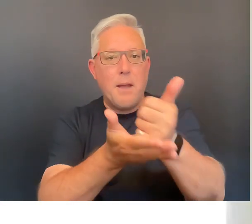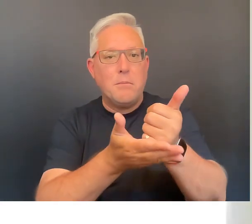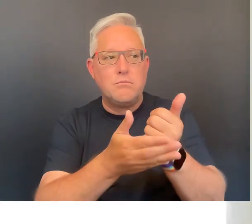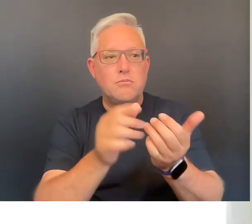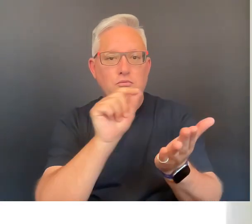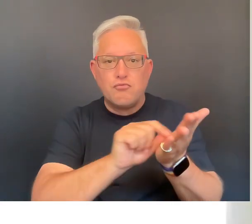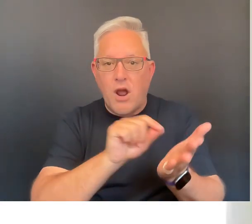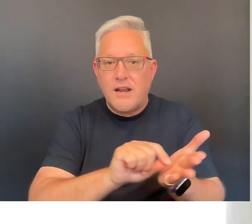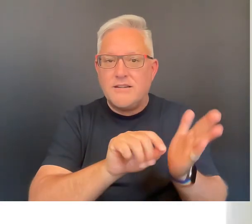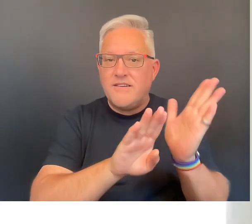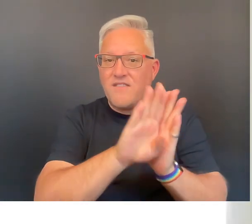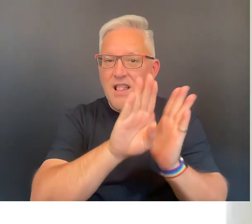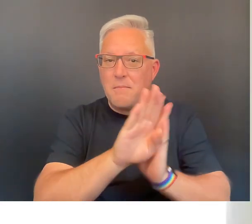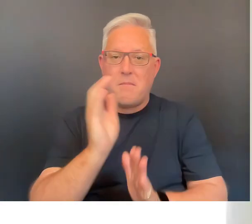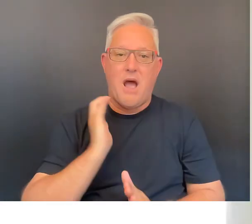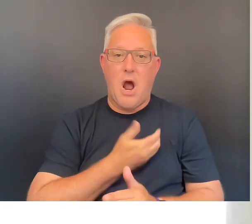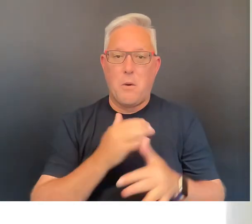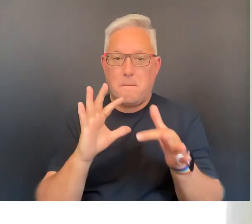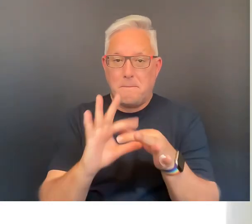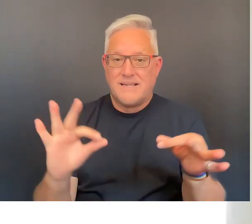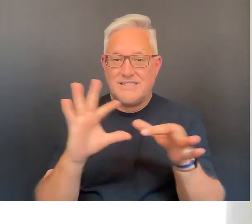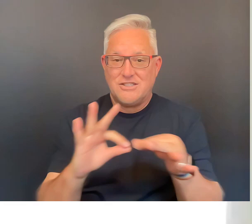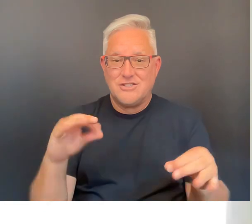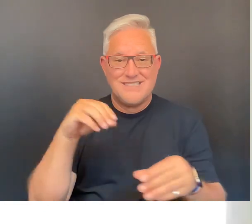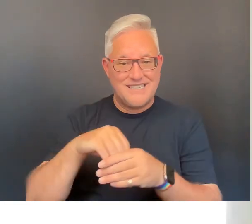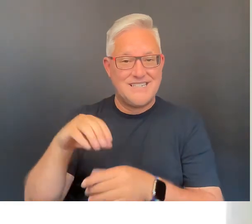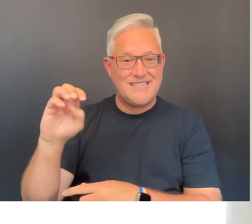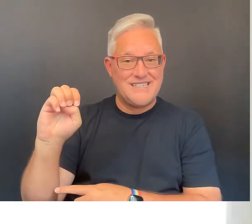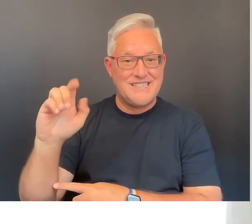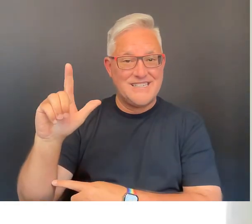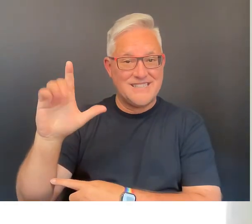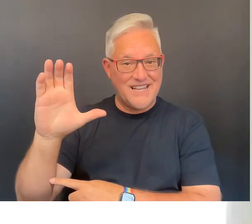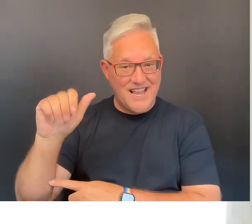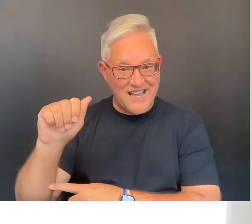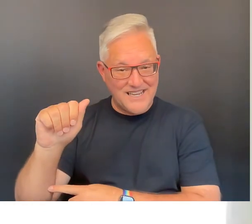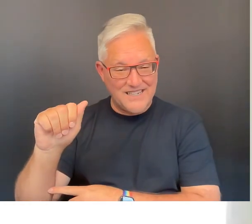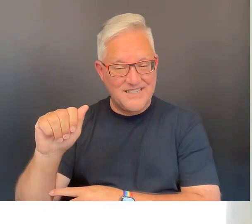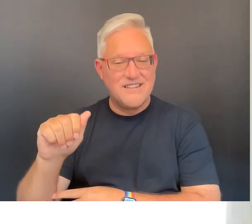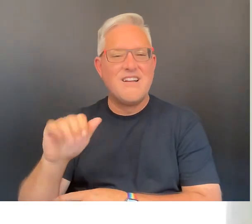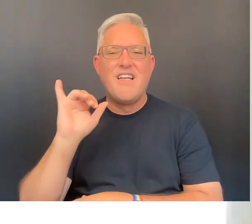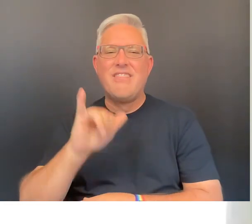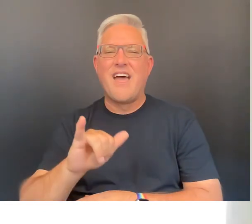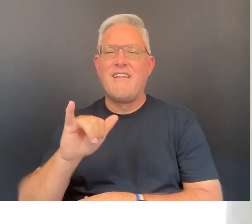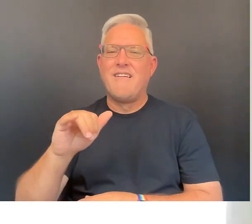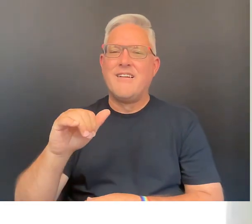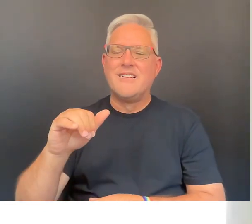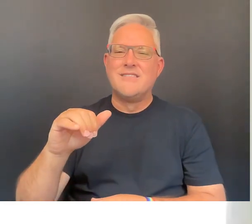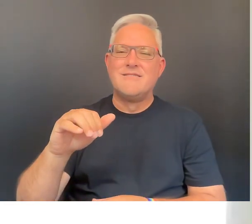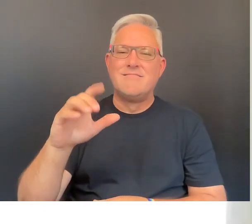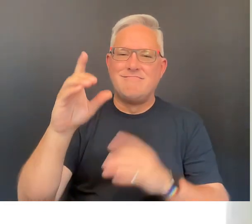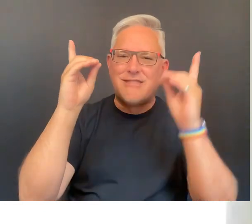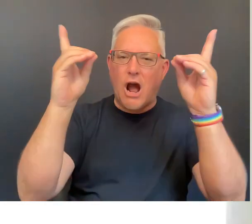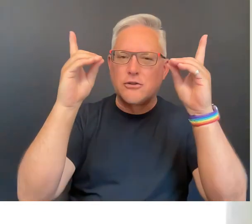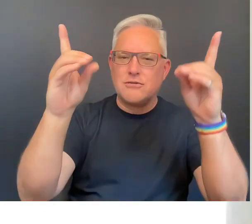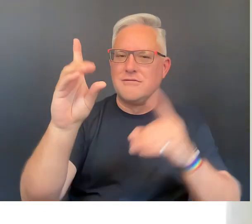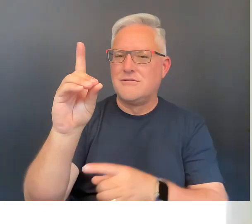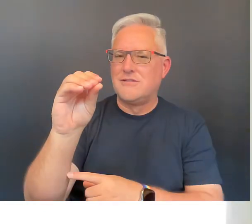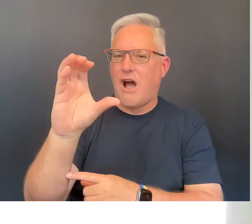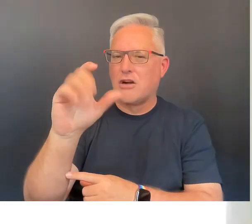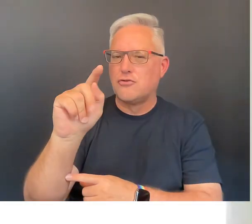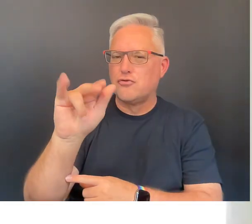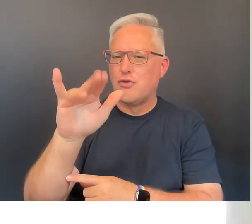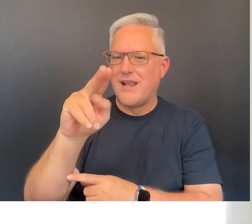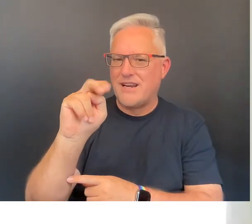the messages that we have with our ELCA, like the repudiation of the doctrine of discovery. Like,